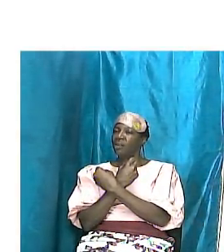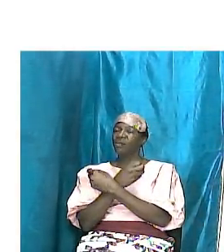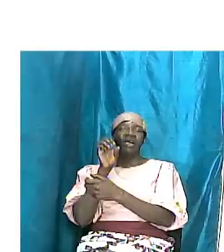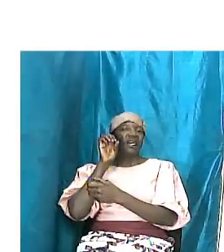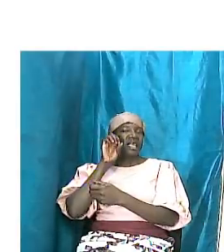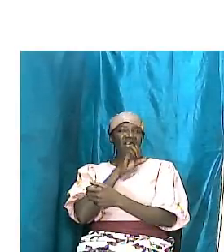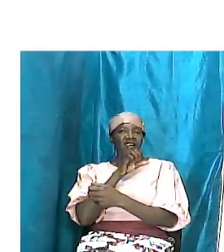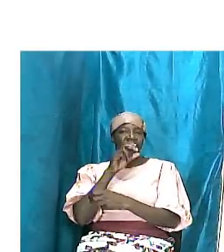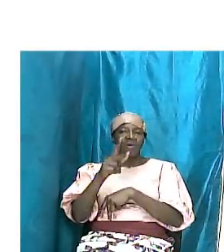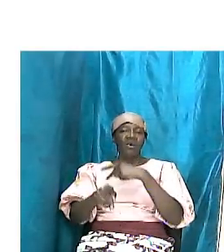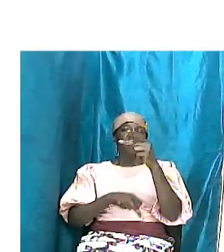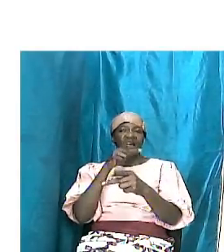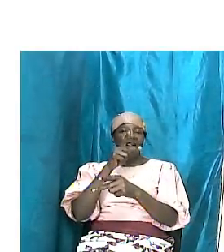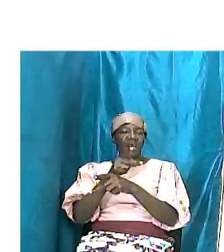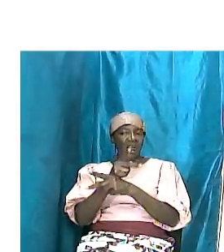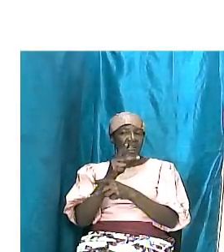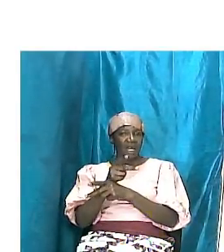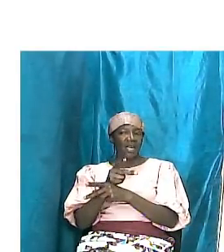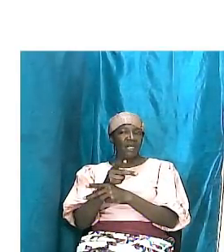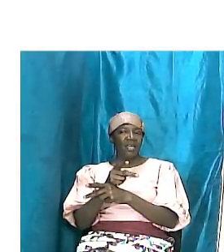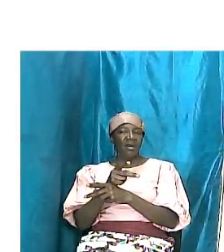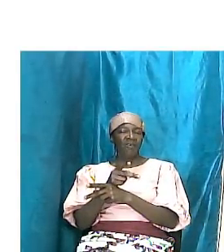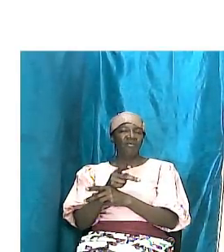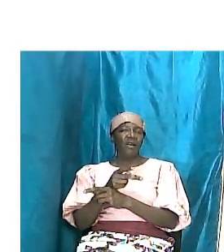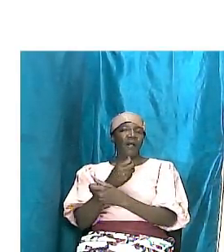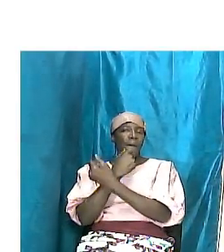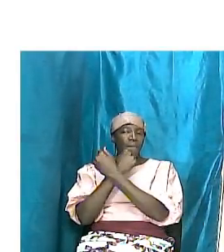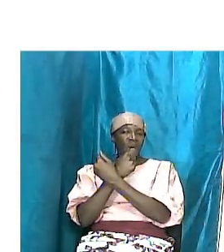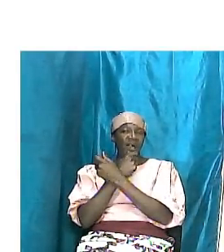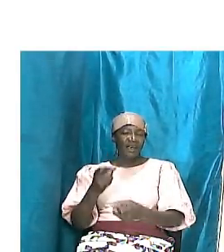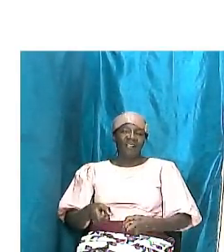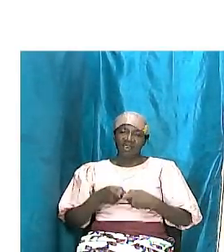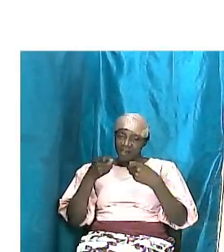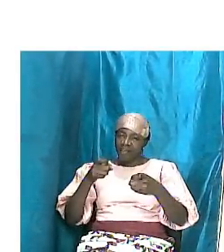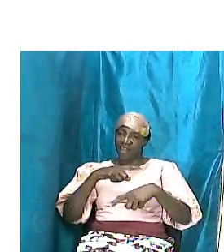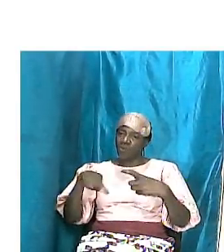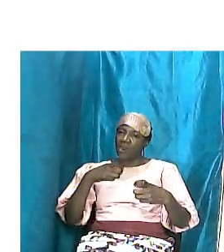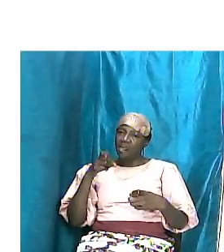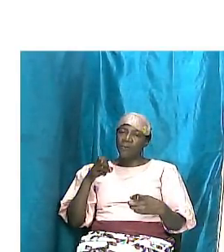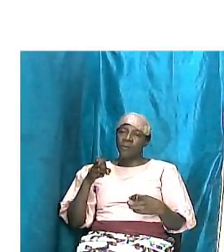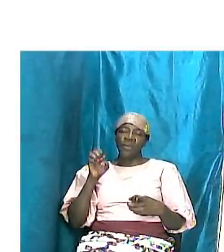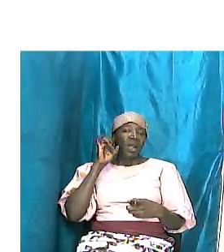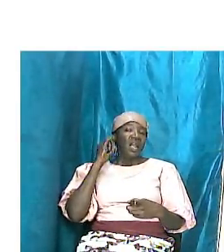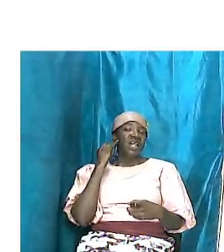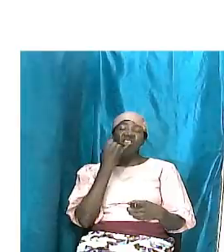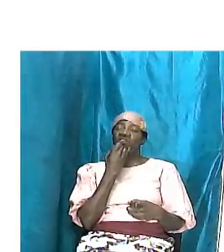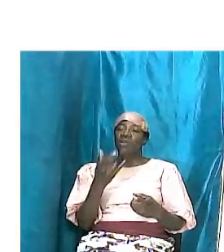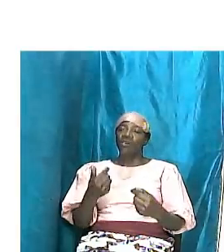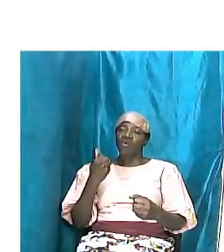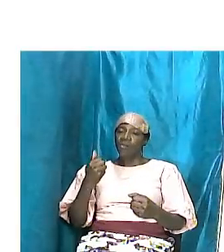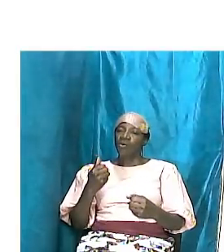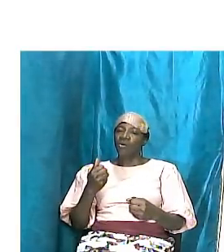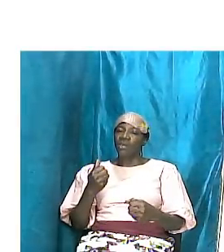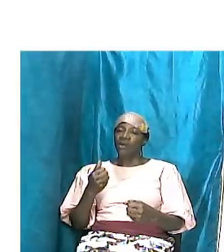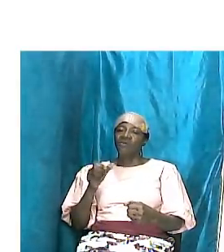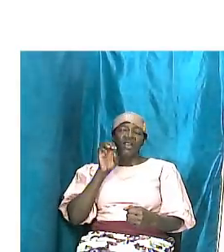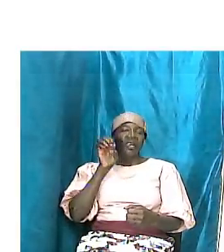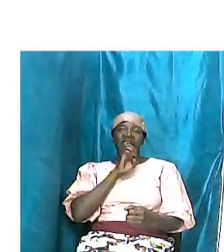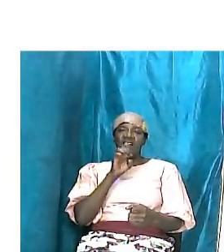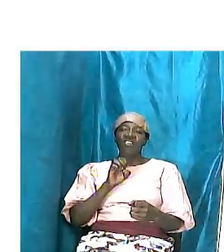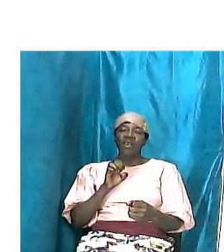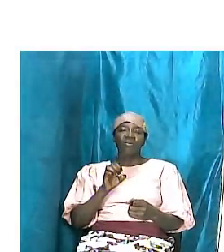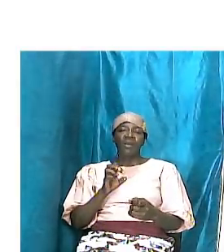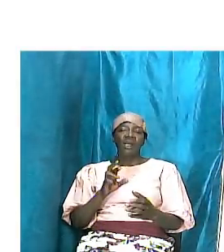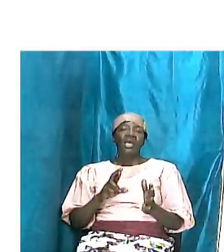of bondage and a type of sin. And when Israel came out of Egypt, it's been referred to as them coming out